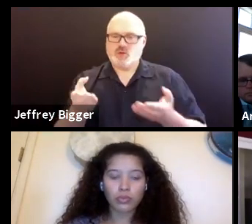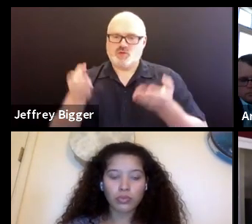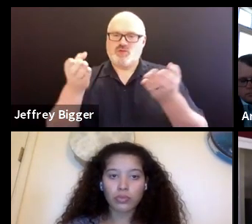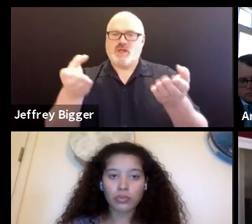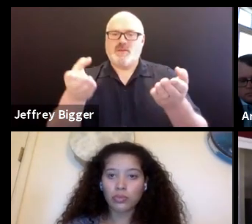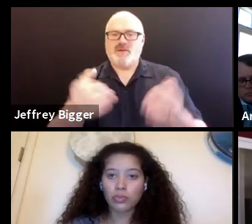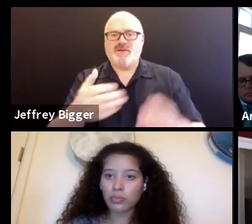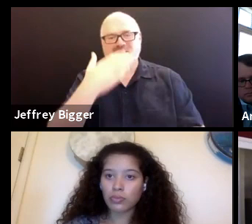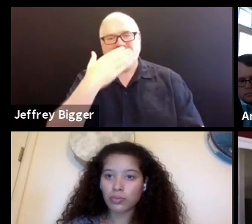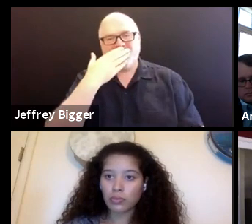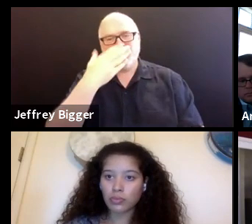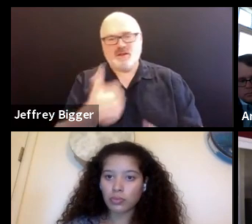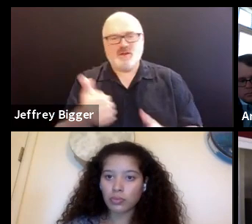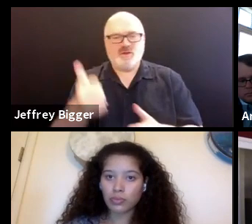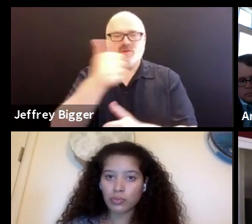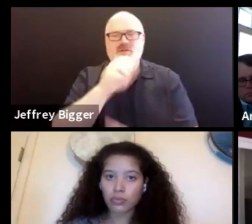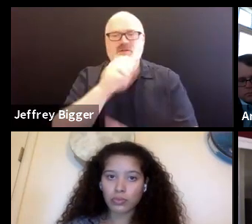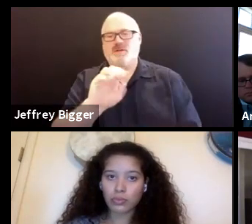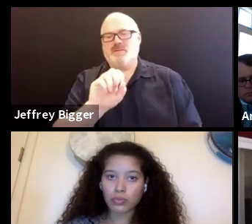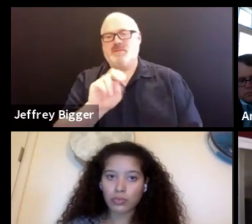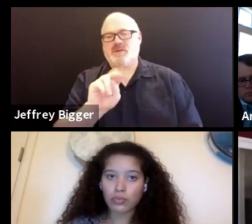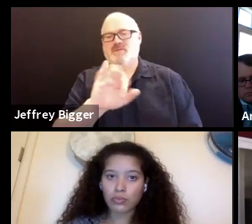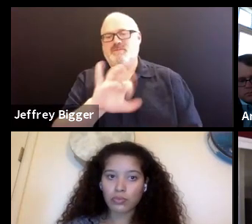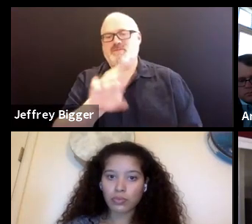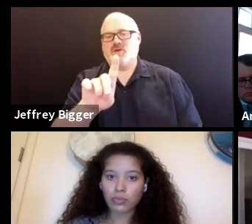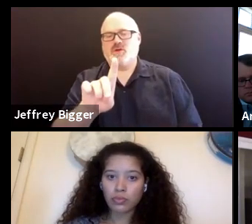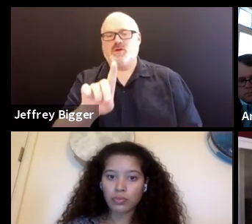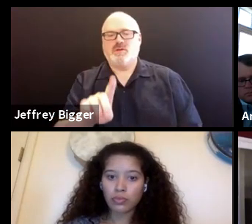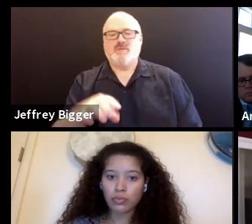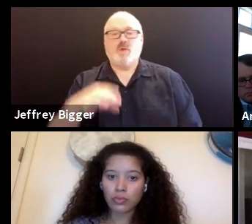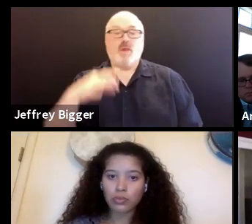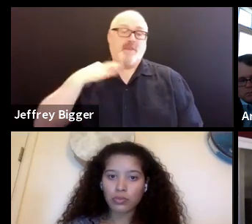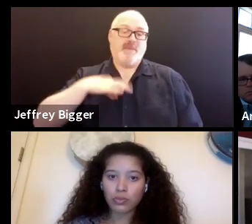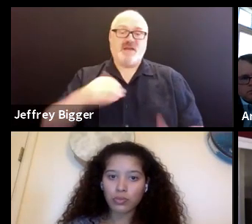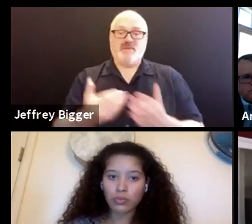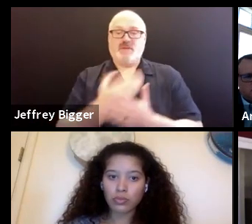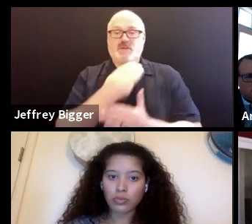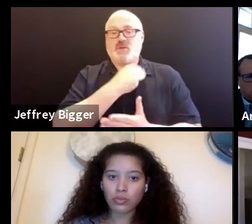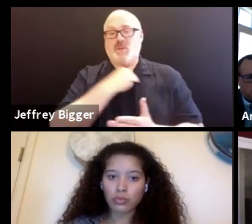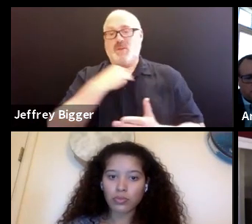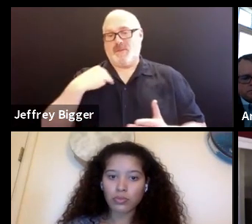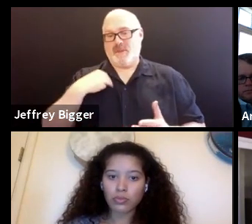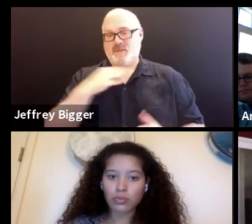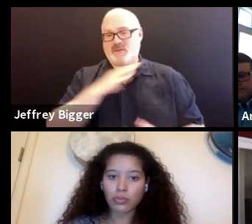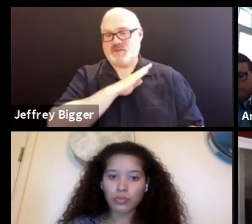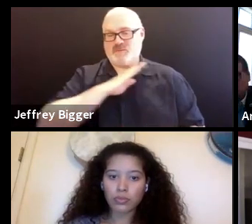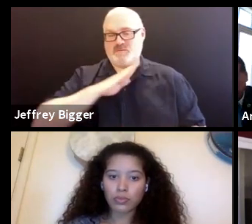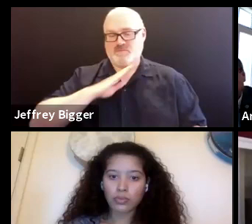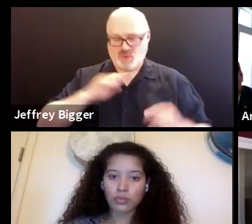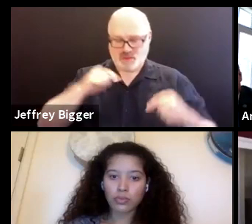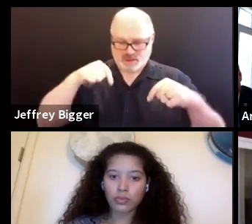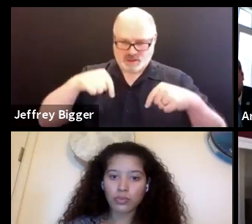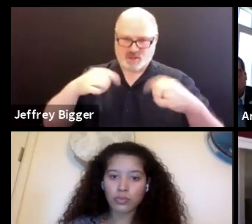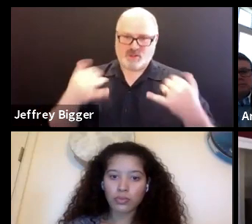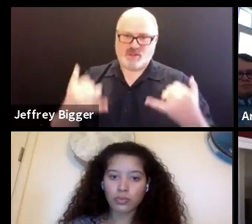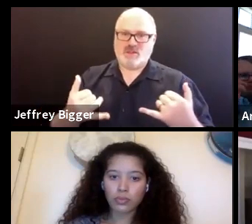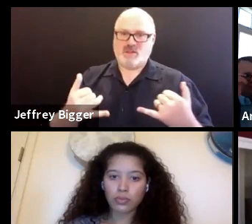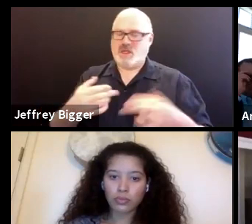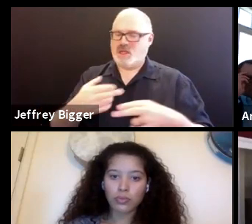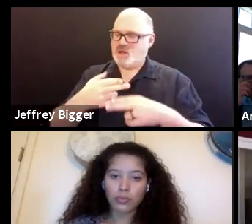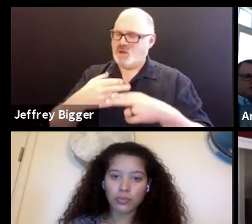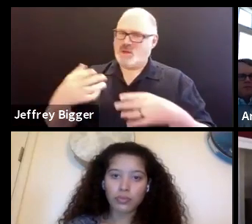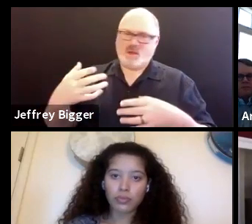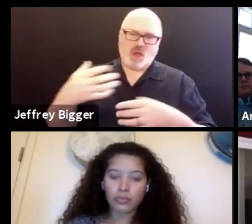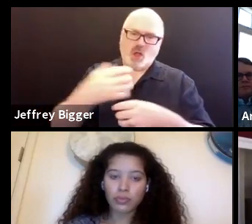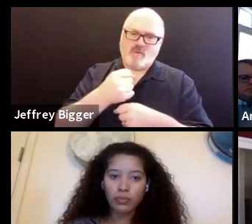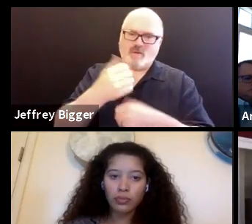Thank you, Chairman Monfort. Just for the benefit of the new members of the Board of Trustees, quick overview of